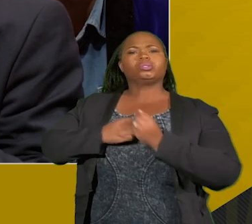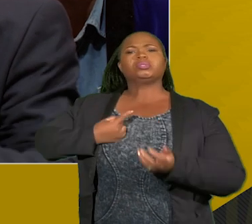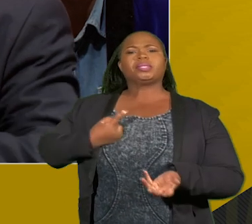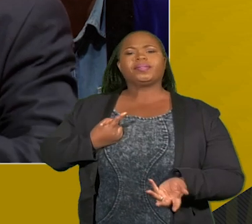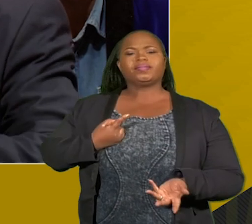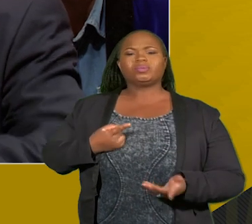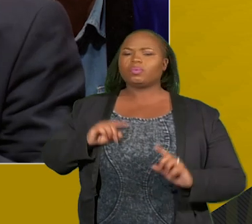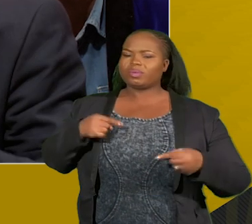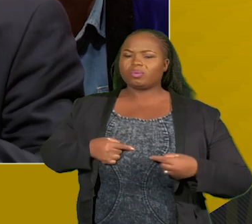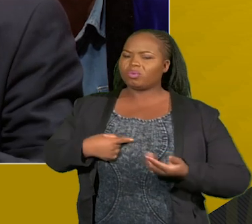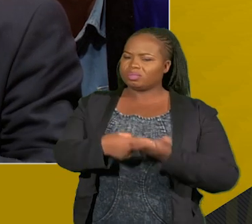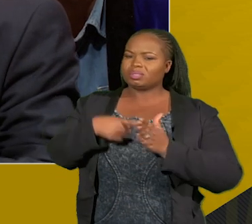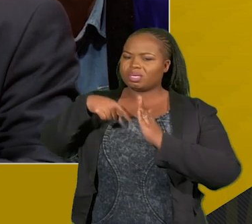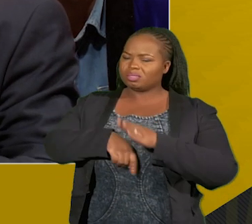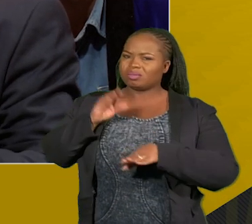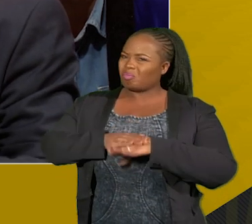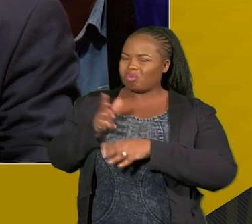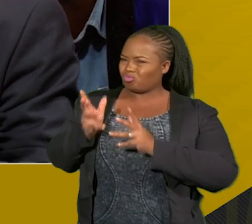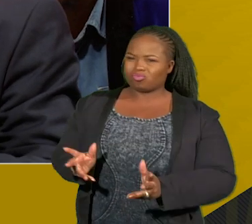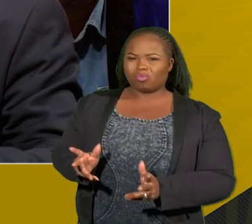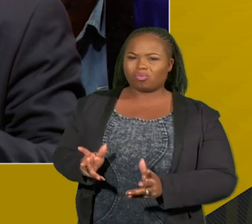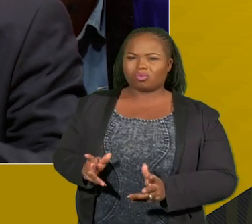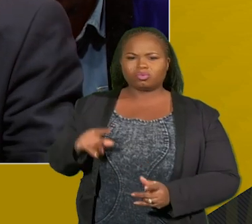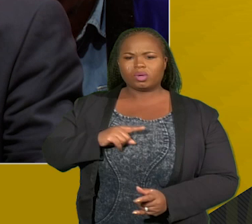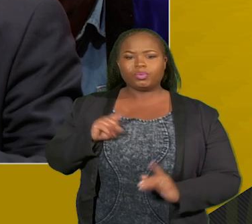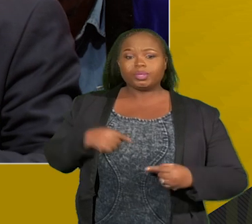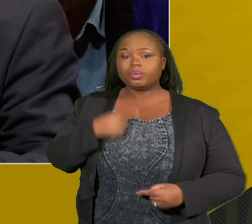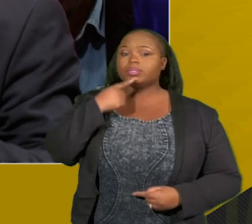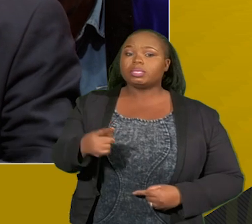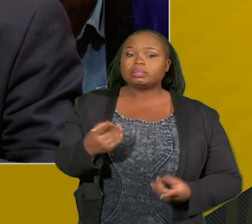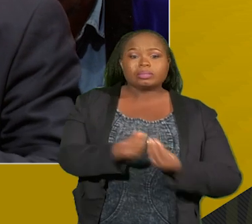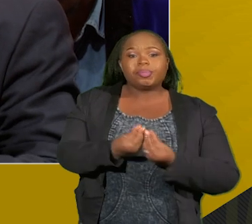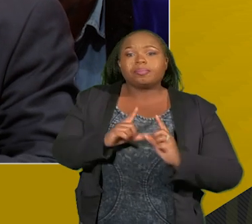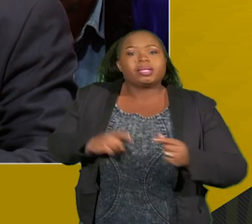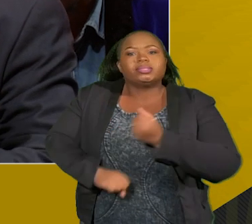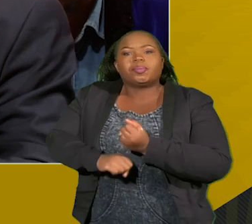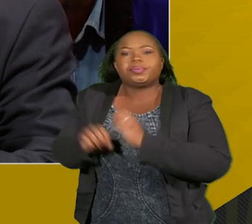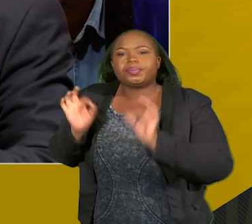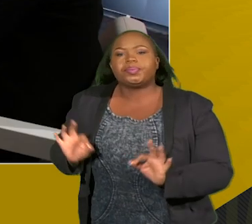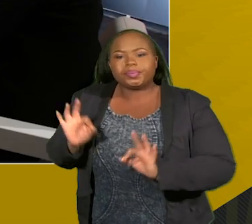So maybe we must not even talk about it because you can't say things that you cannot support. So